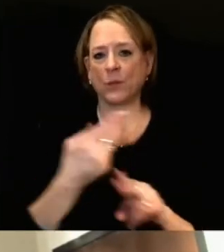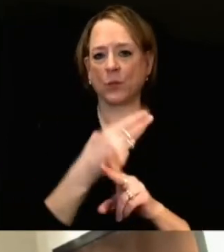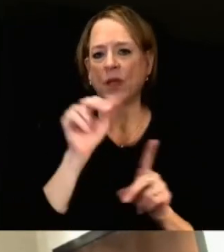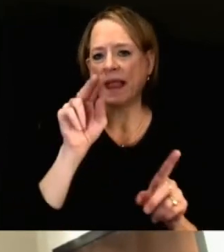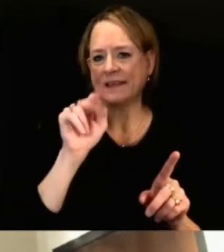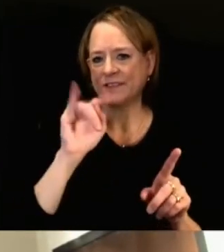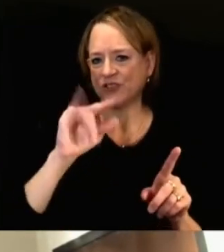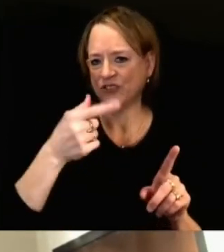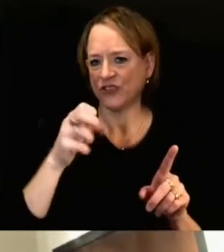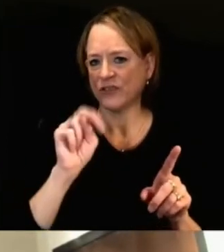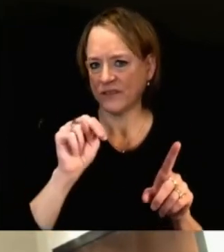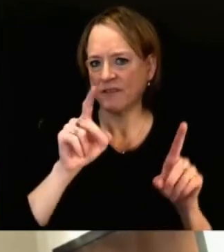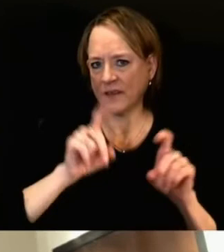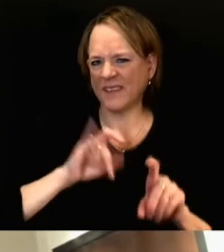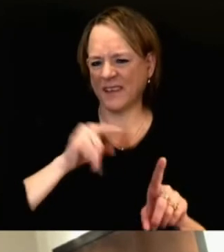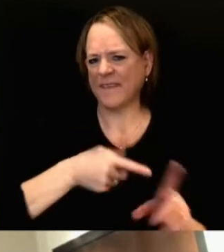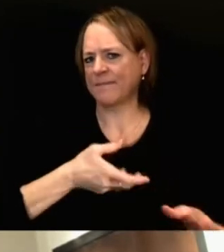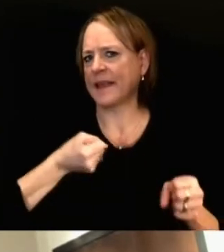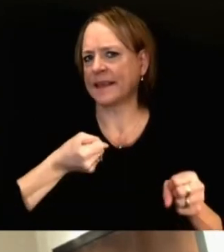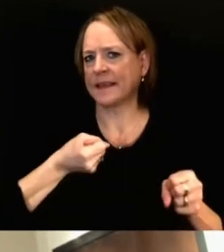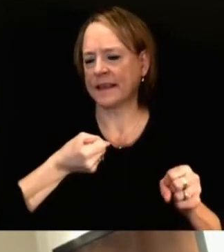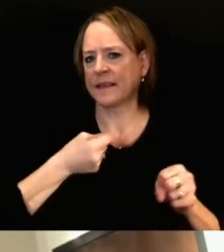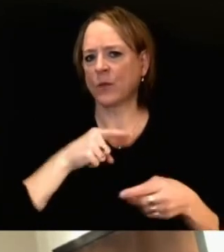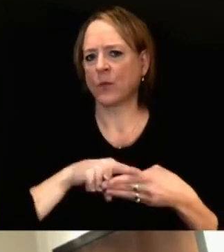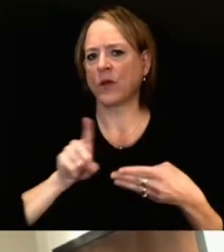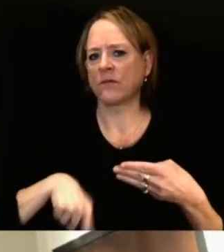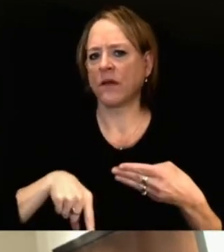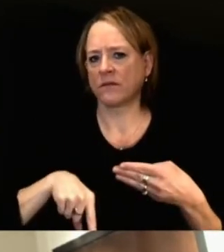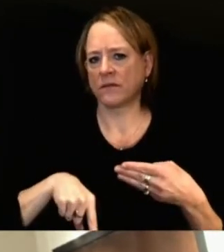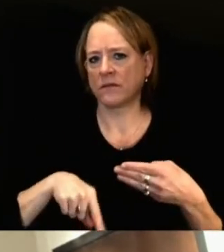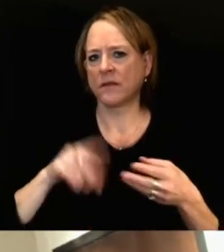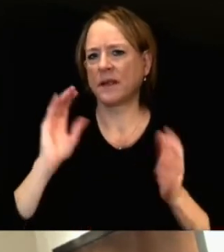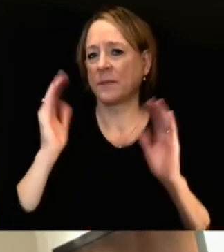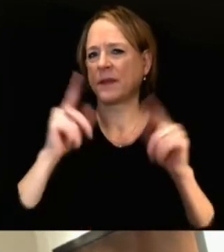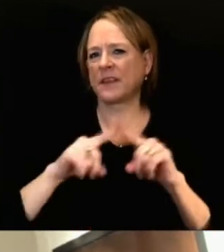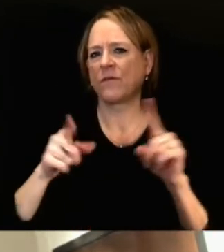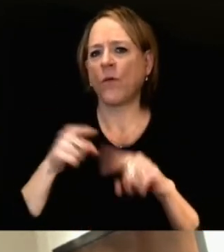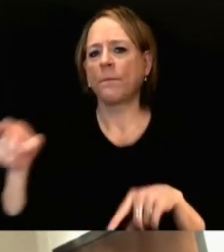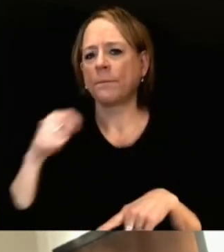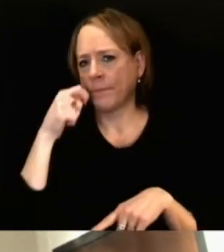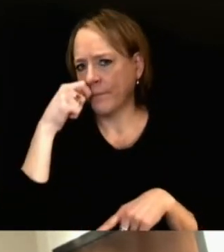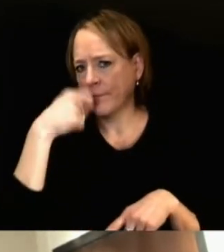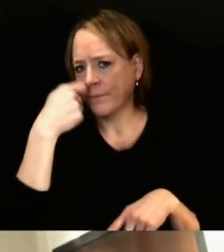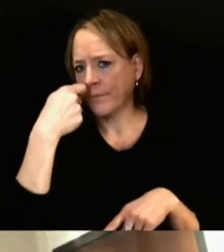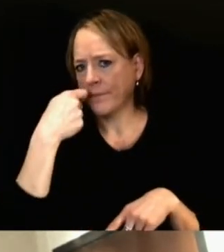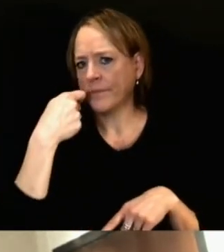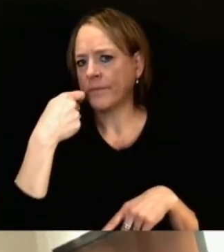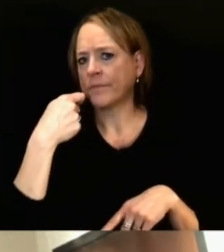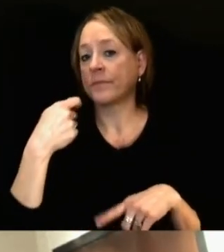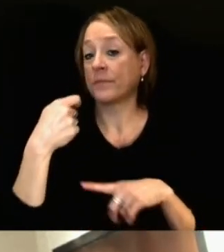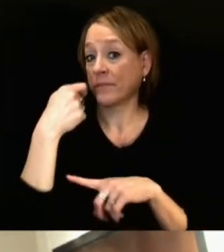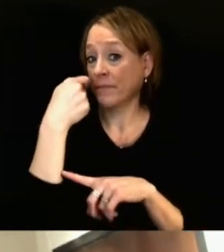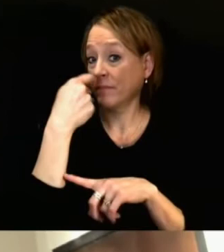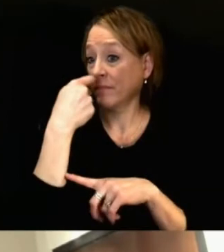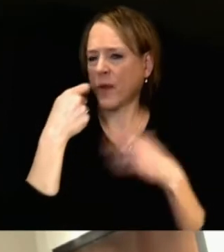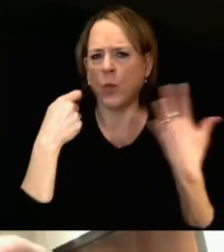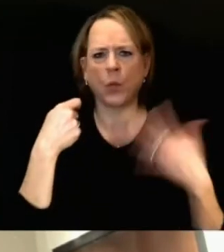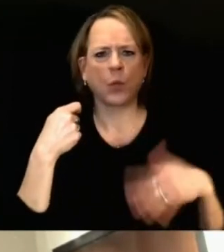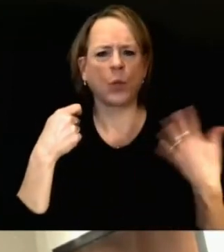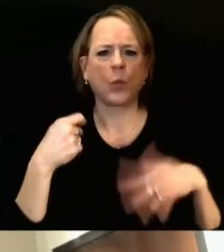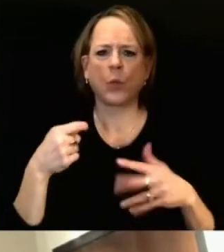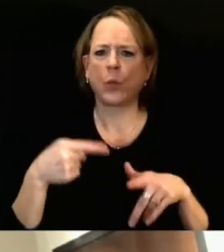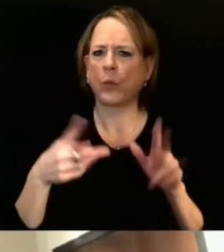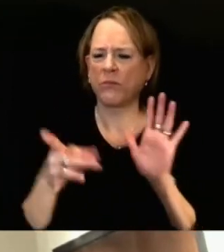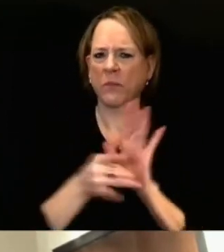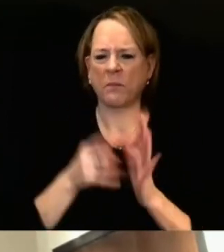with, called a PCR, tests that the genetic material are highly sensitive. The home-based tests are the antigen tests, which actually